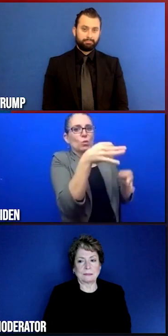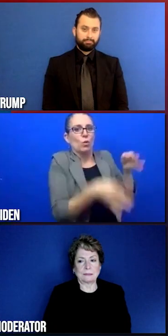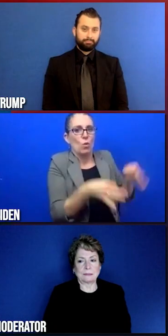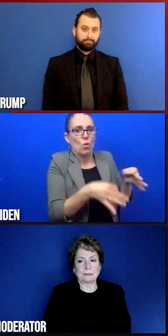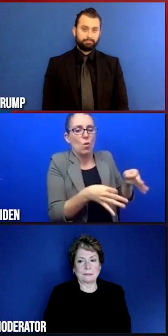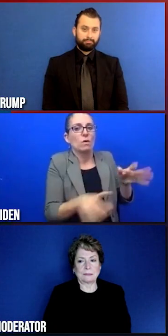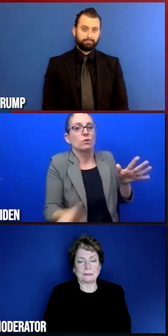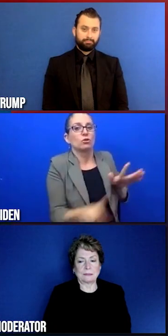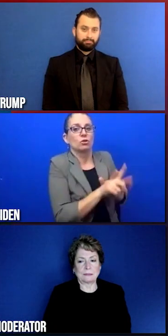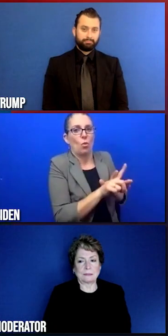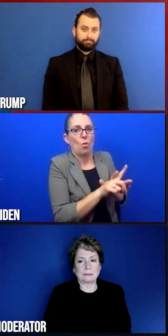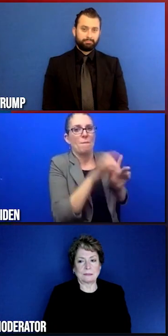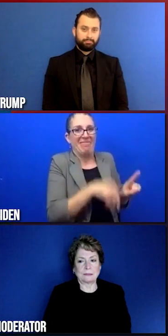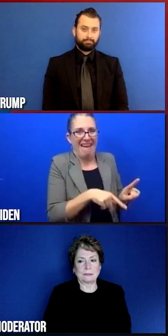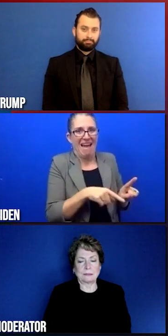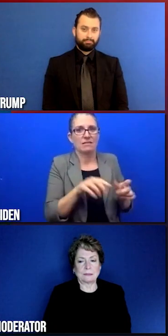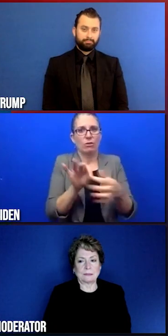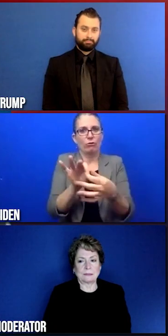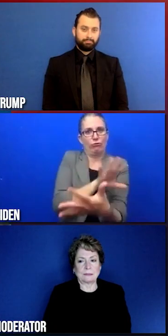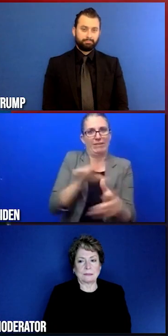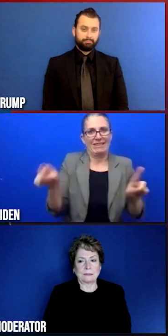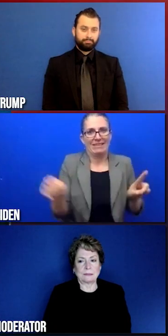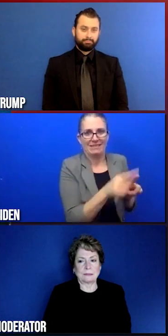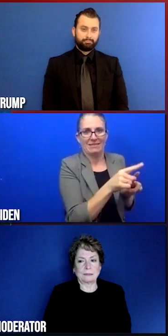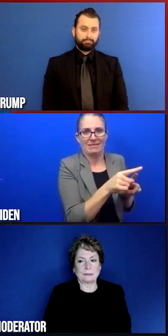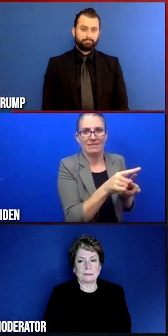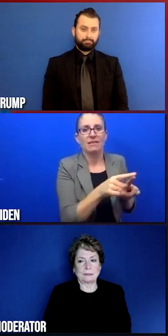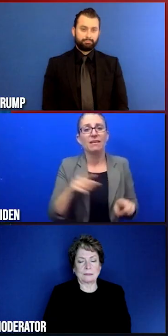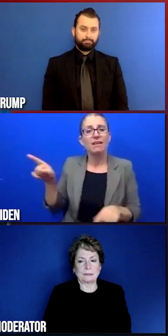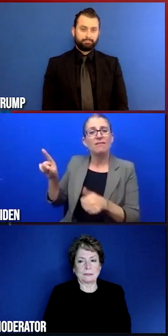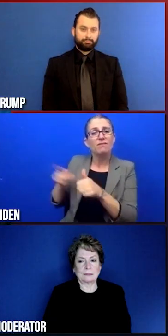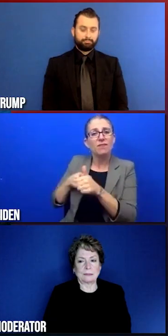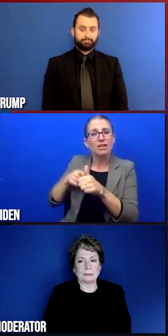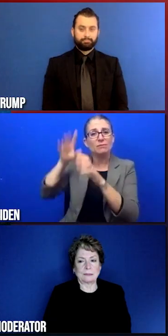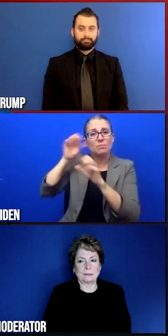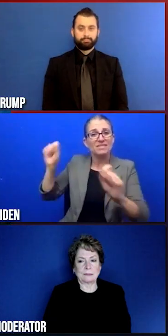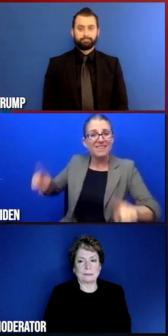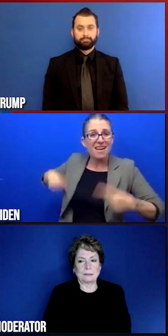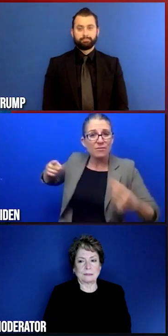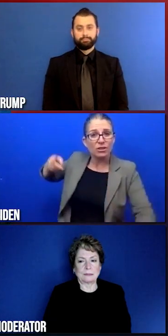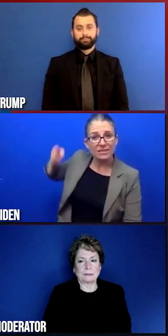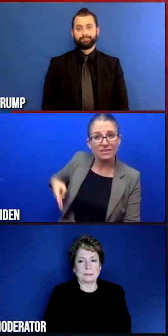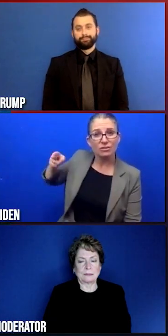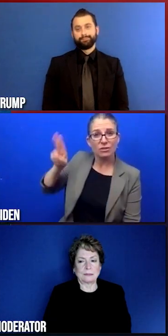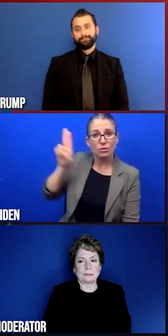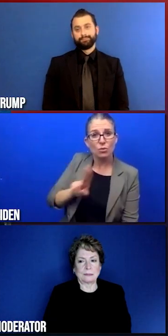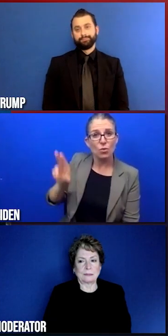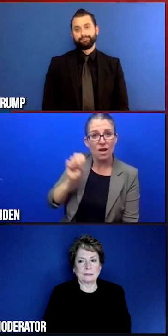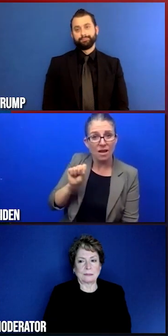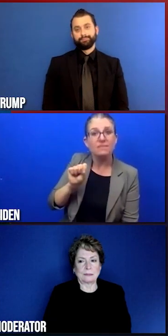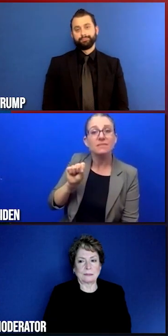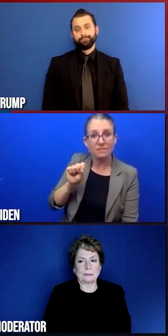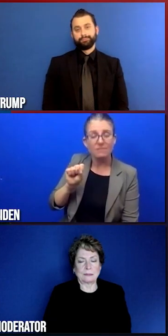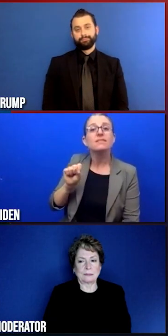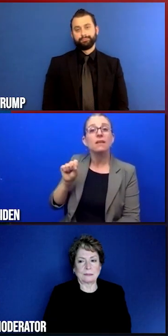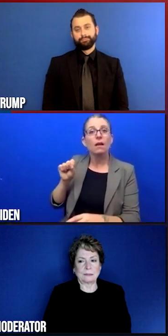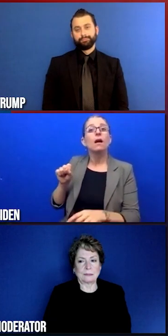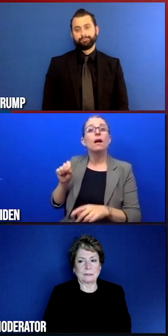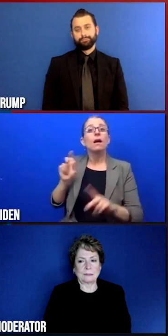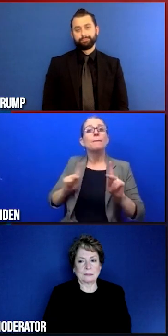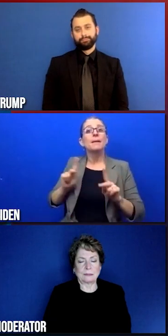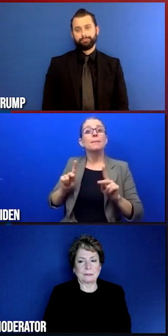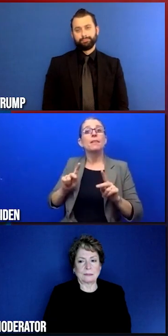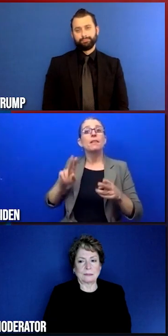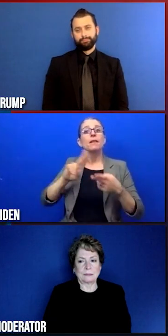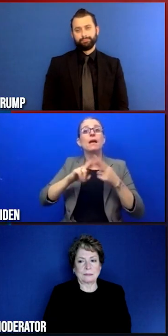anybody seeking asylum has to do it in another country. That's never happened before in America. That's never happened before in America.